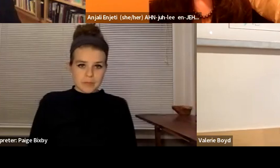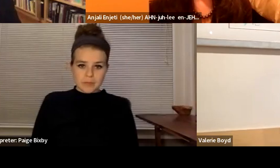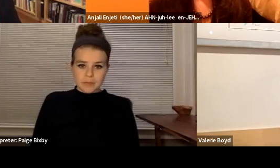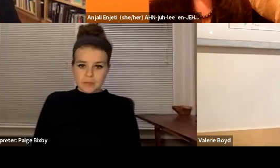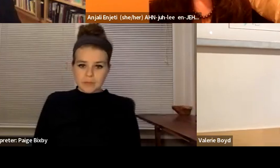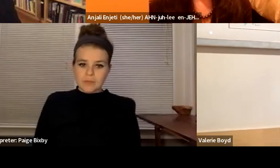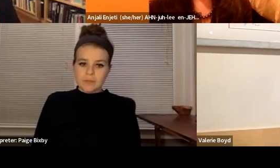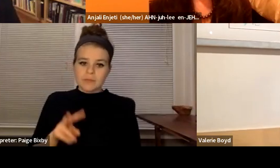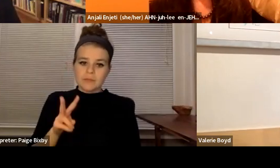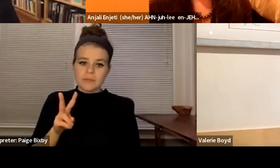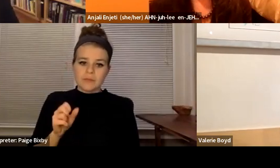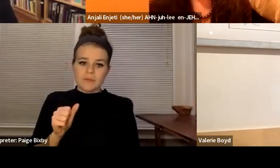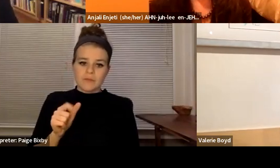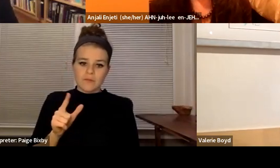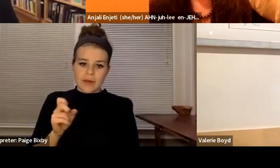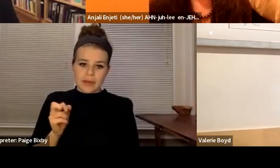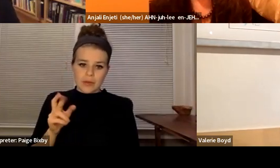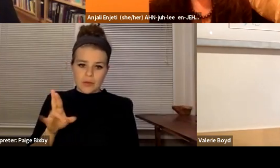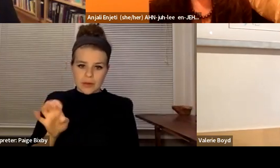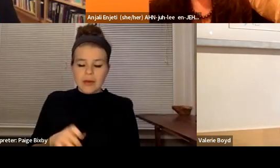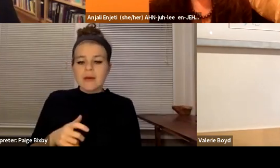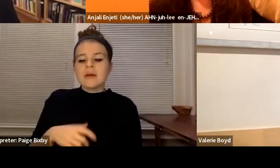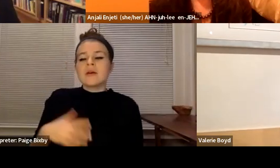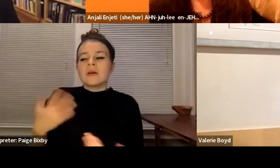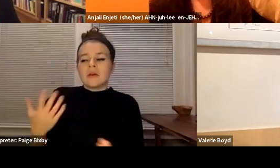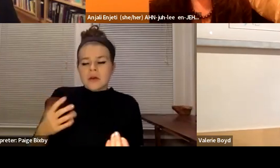Well, I would say my work is